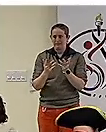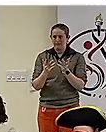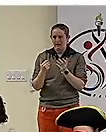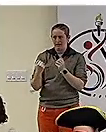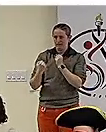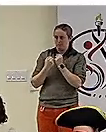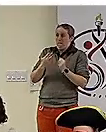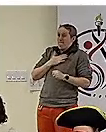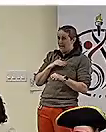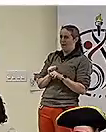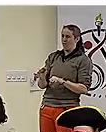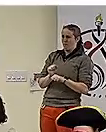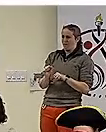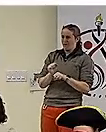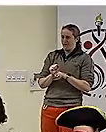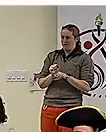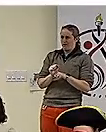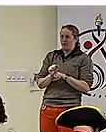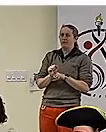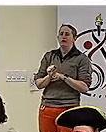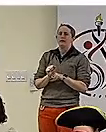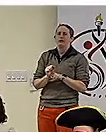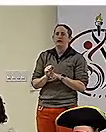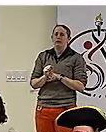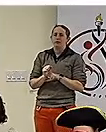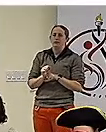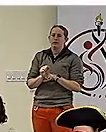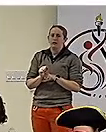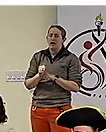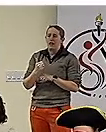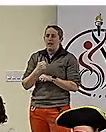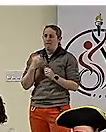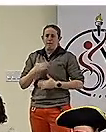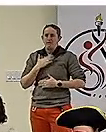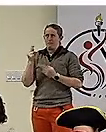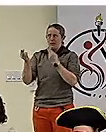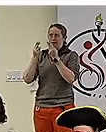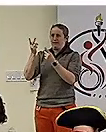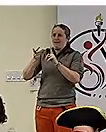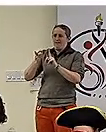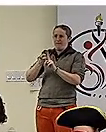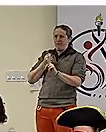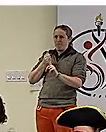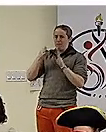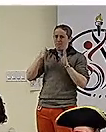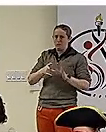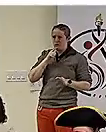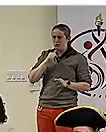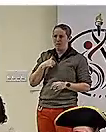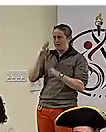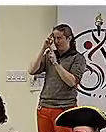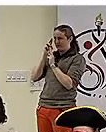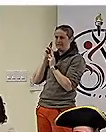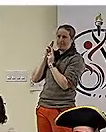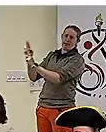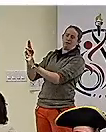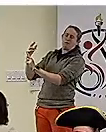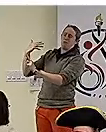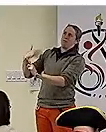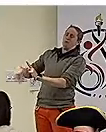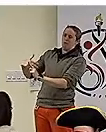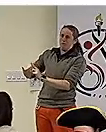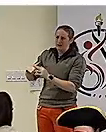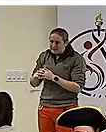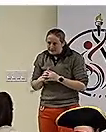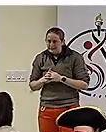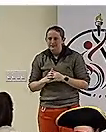community involvement are greatly appreciated. To be nominated by someone you respect makes the recognition especially